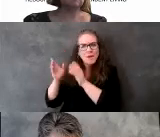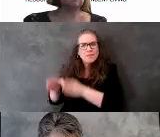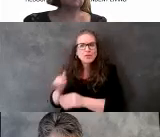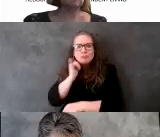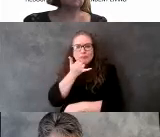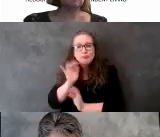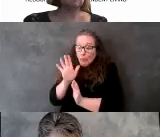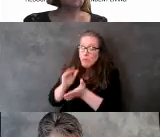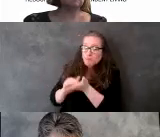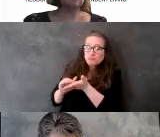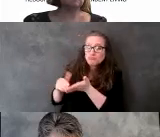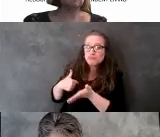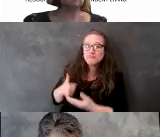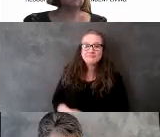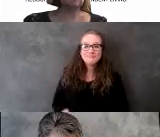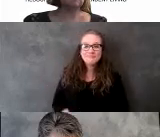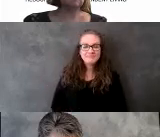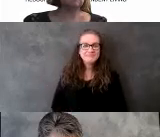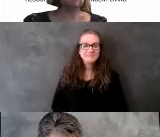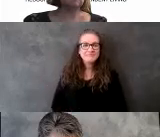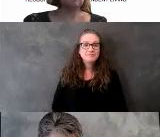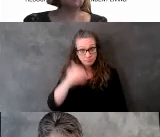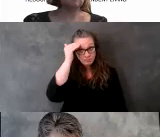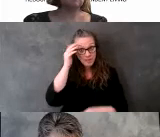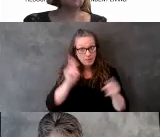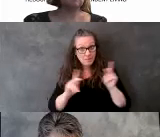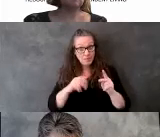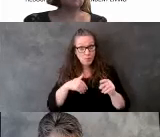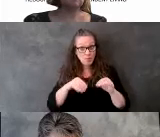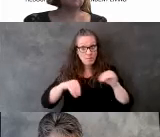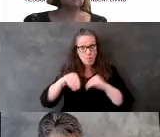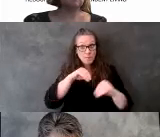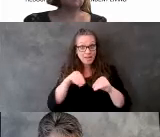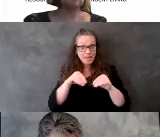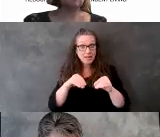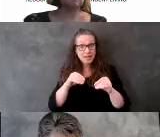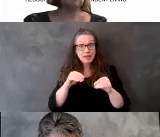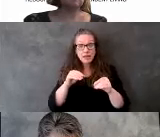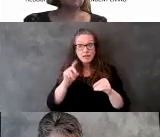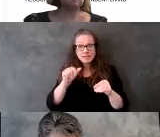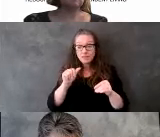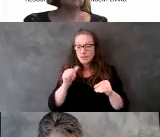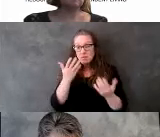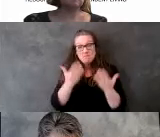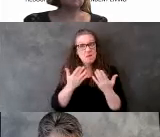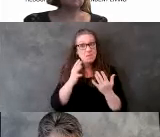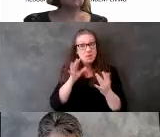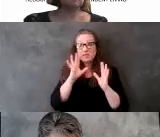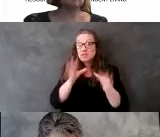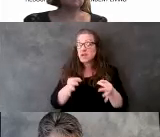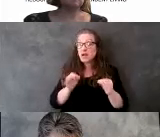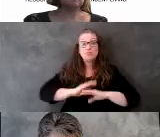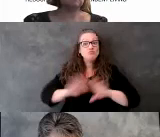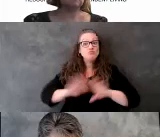Be aware that people with mobility disabilities may choose not to use any mobility devices, and that may cause them